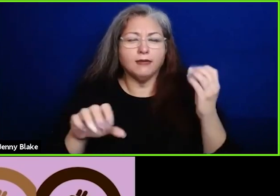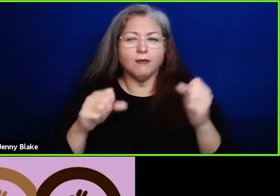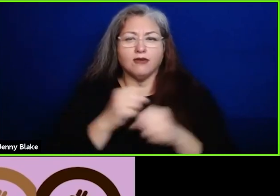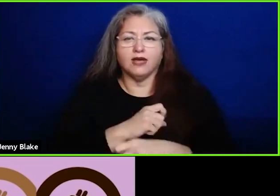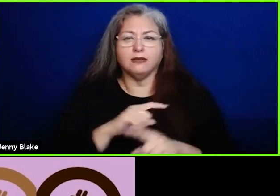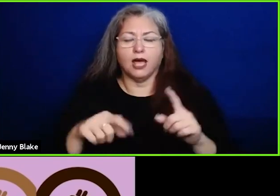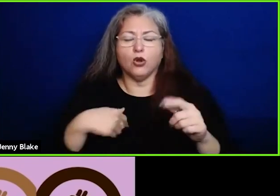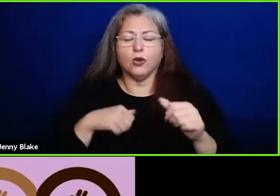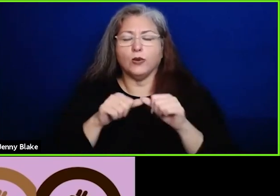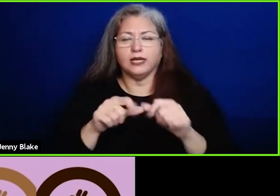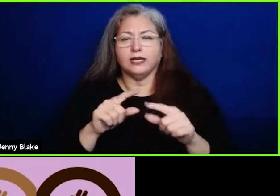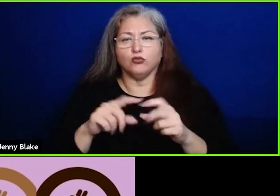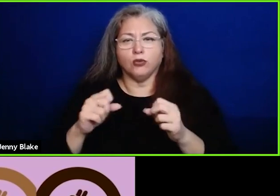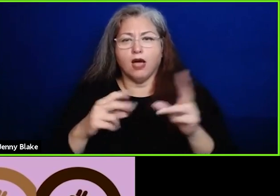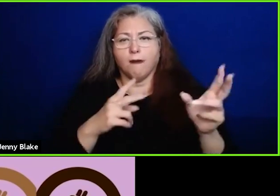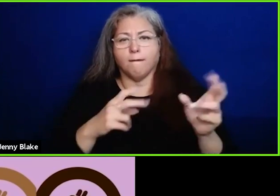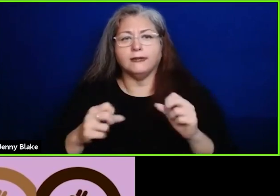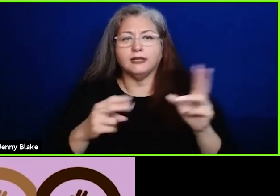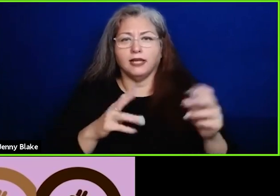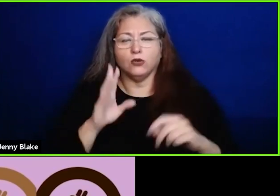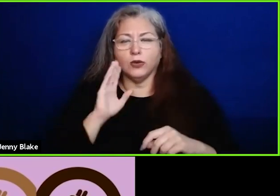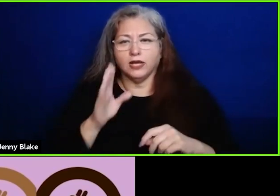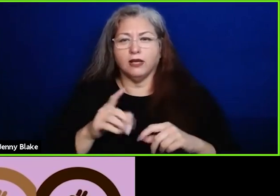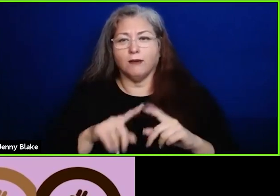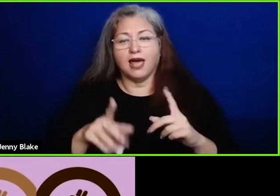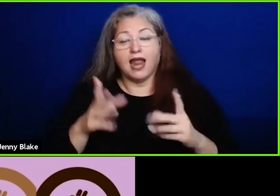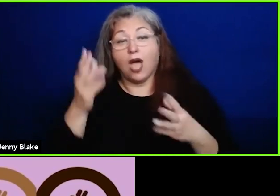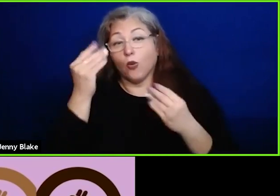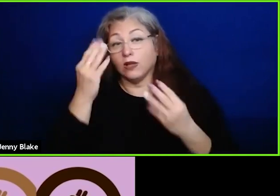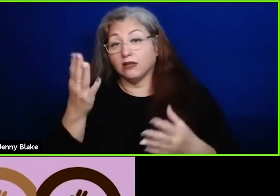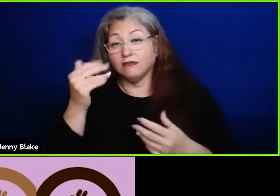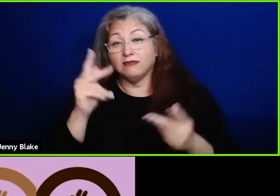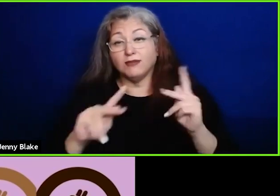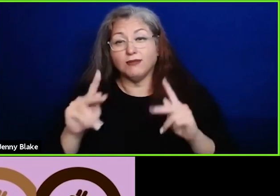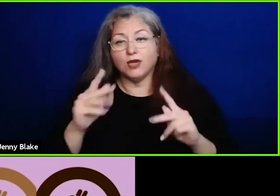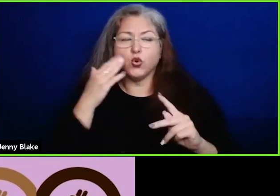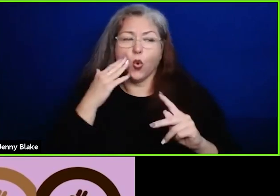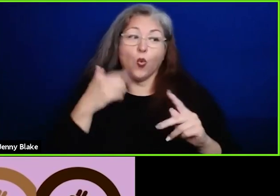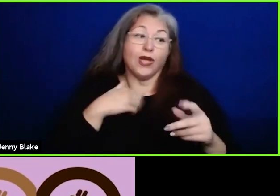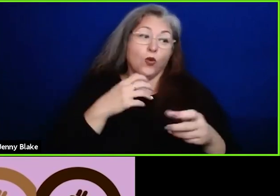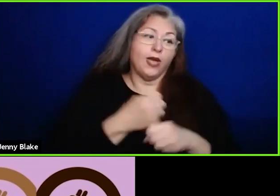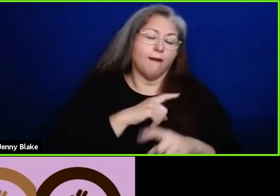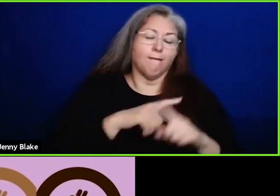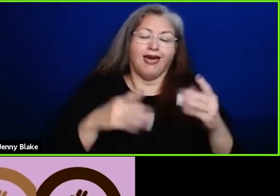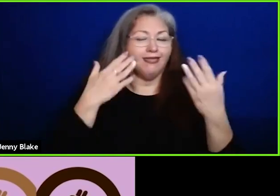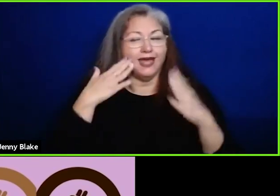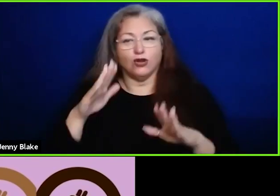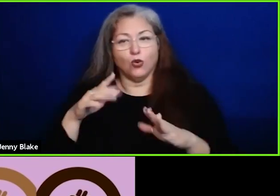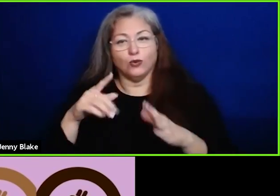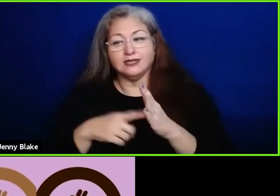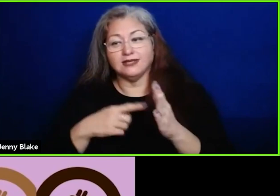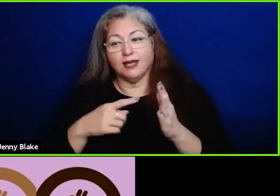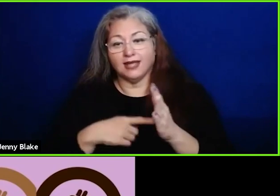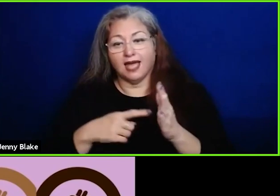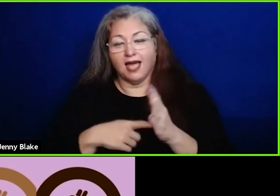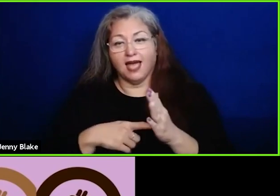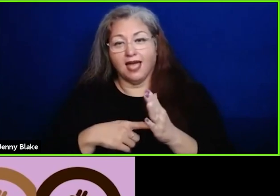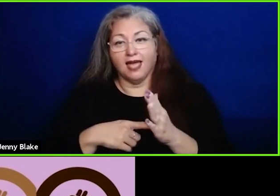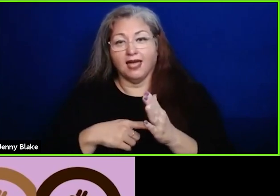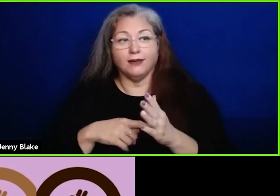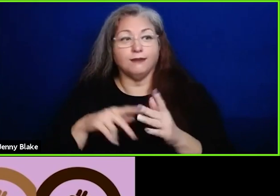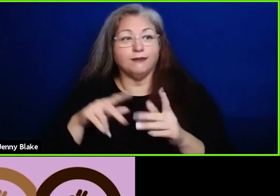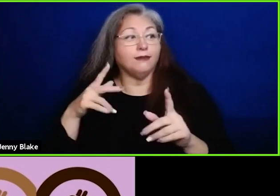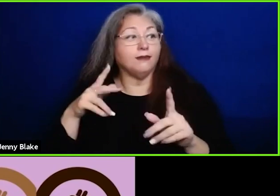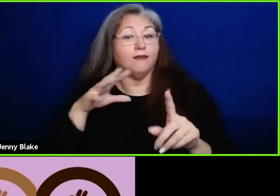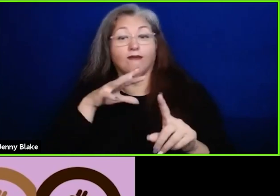putting up light updates there. Just saying that because many people know about the victory and they don't know that sometimes it takes the spotlight off and the fight